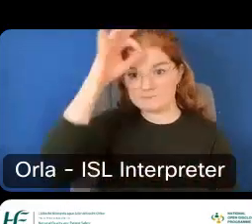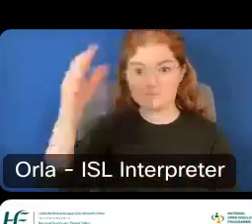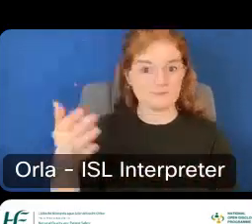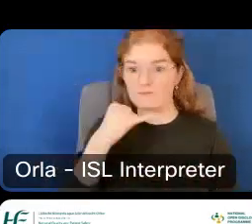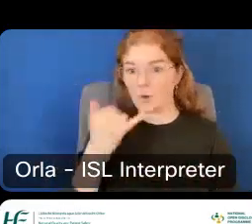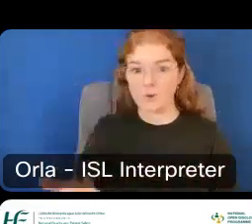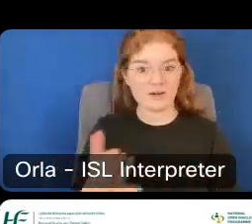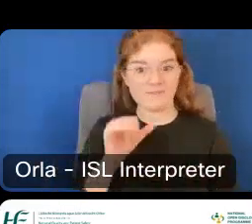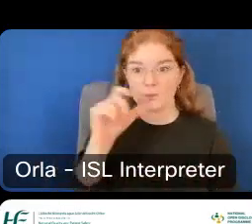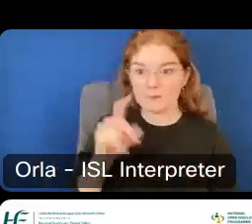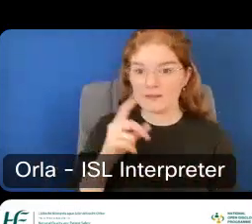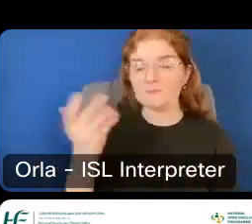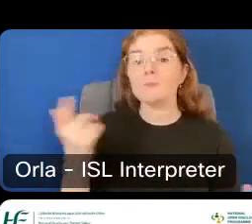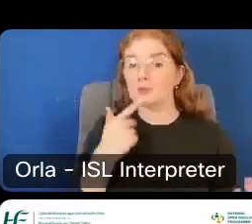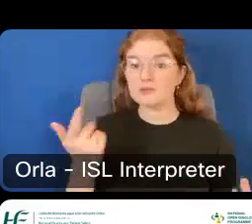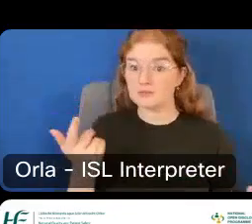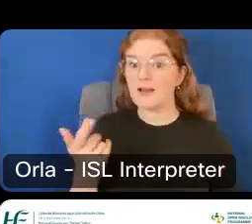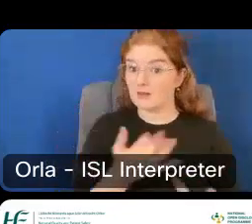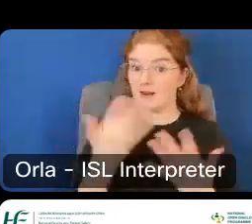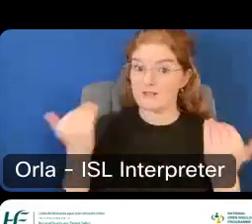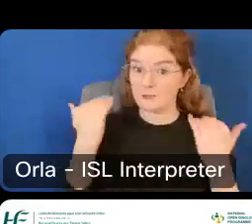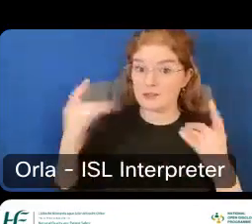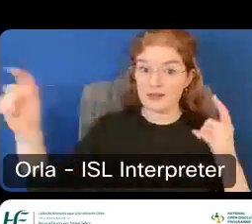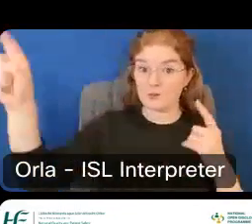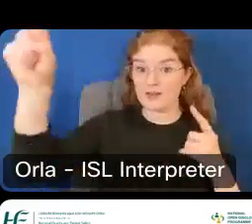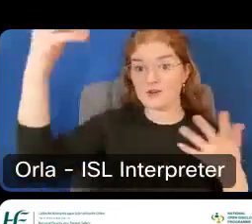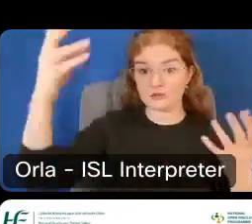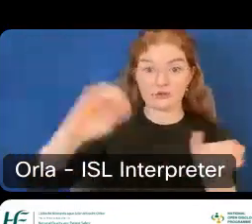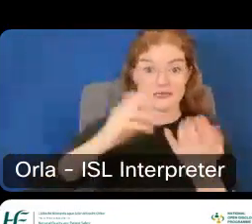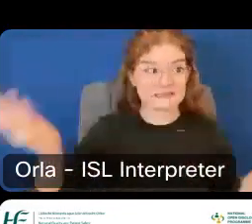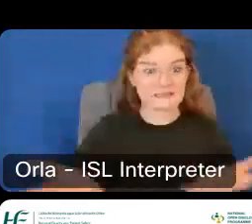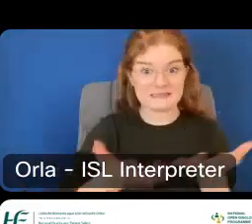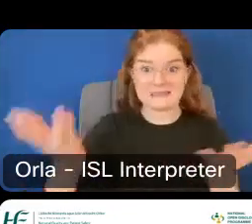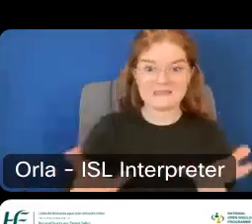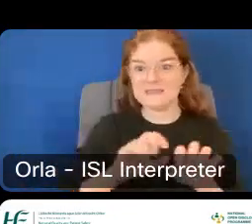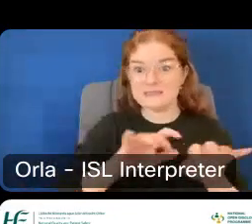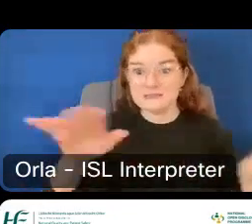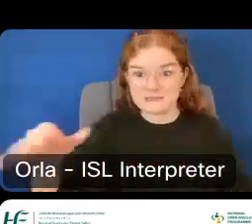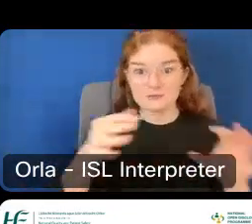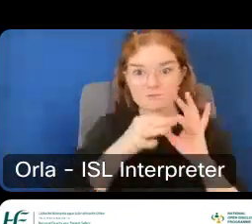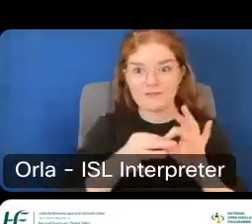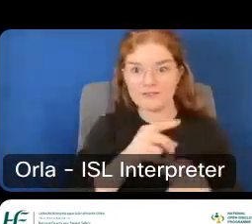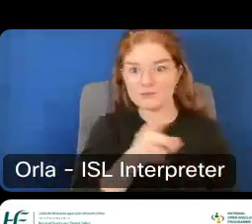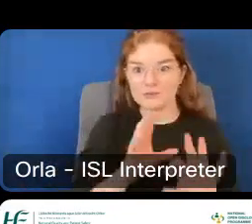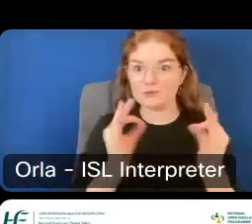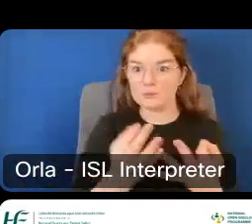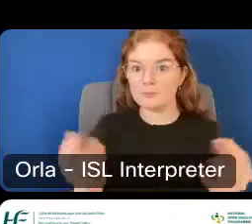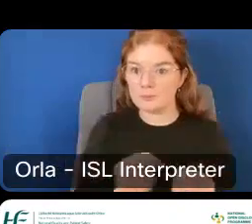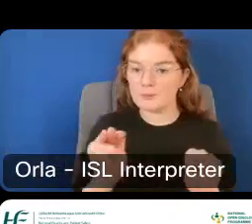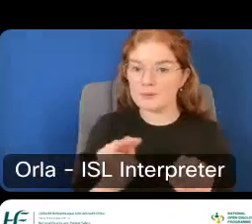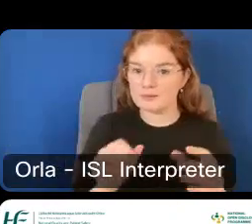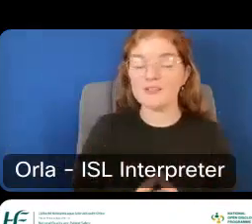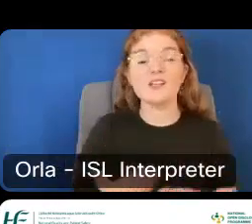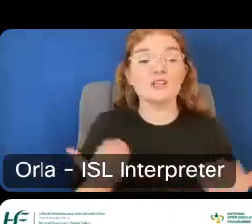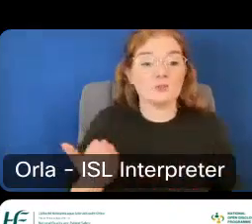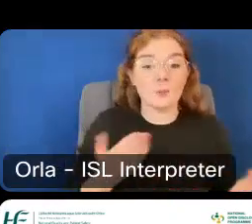an email, but yes, there's a lot of information that we're trying to get out there that's very, very relevant to that cohort of people. So the